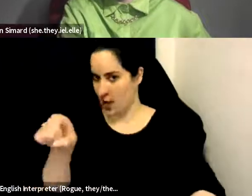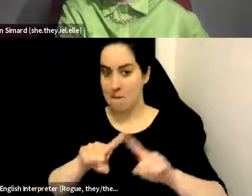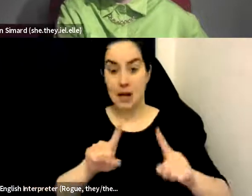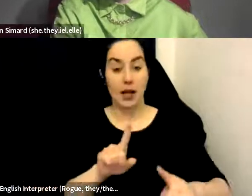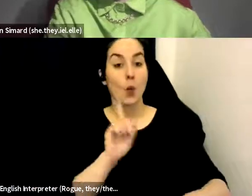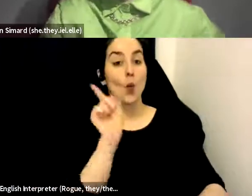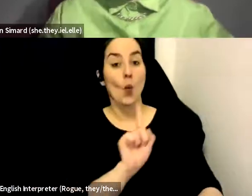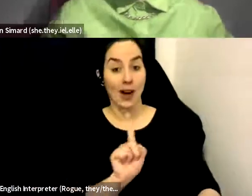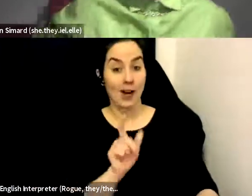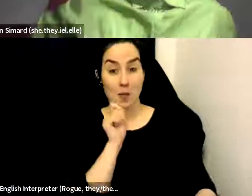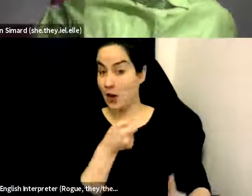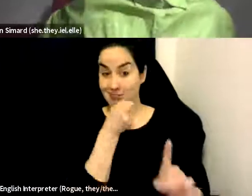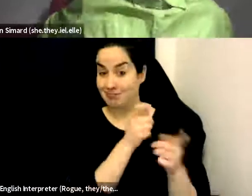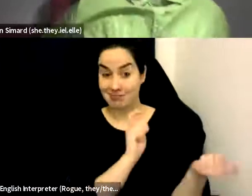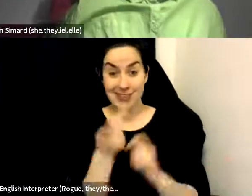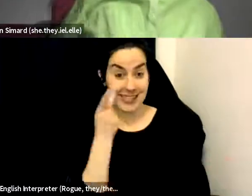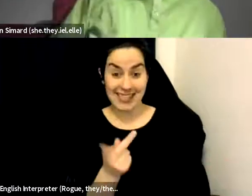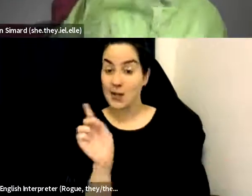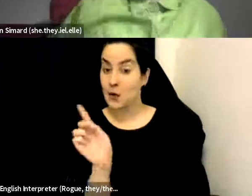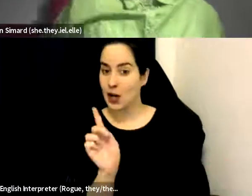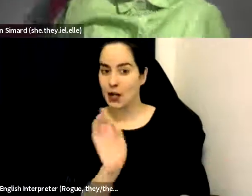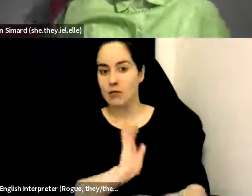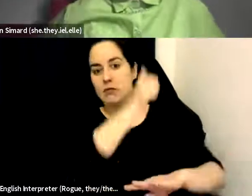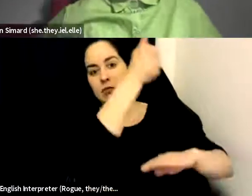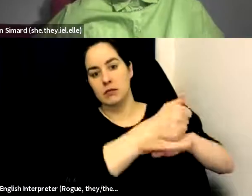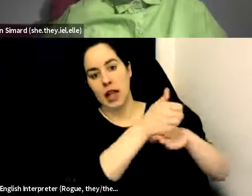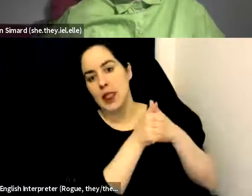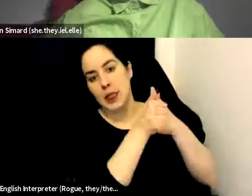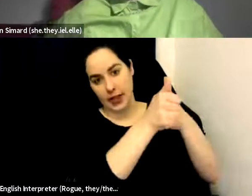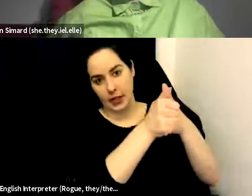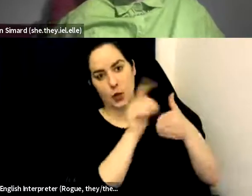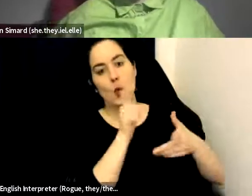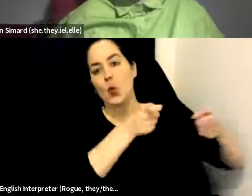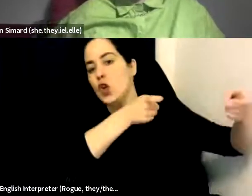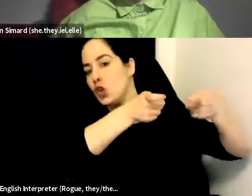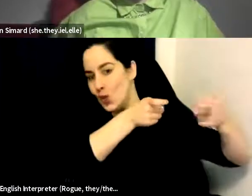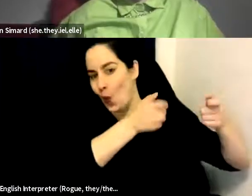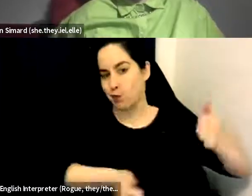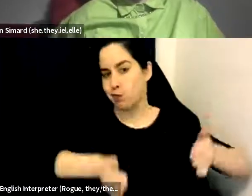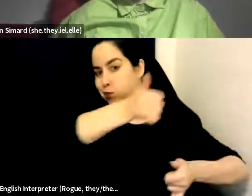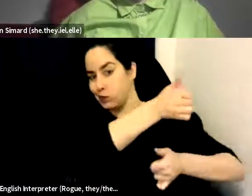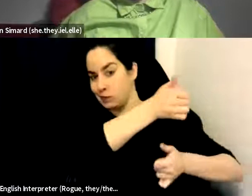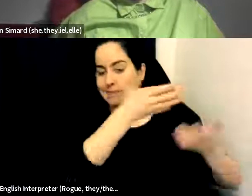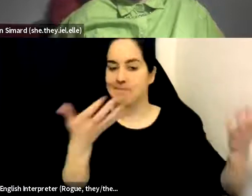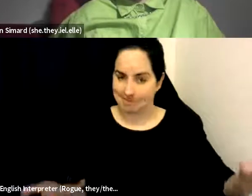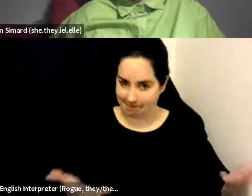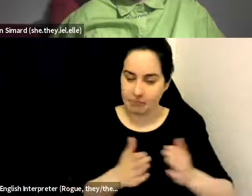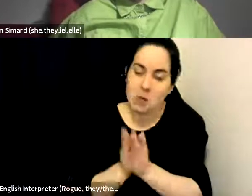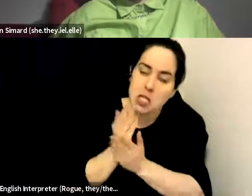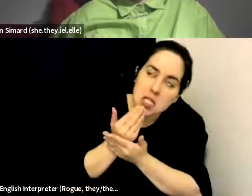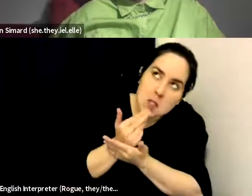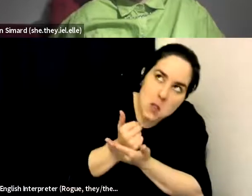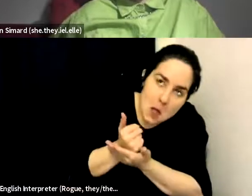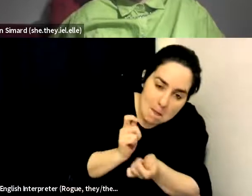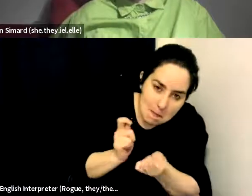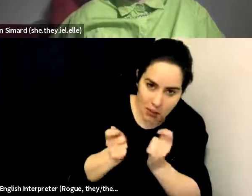There have been some. We've seen some of those changes, but I think there needs to be more